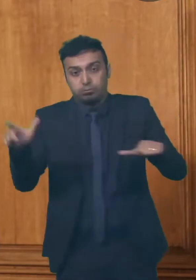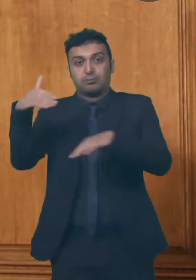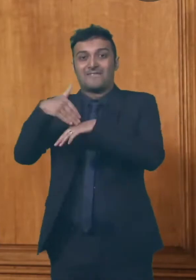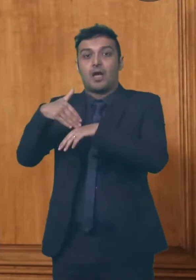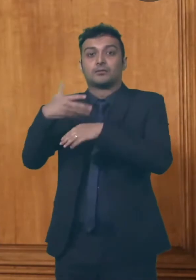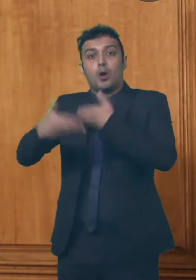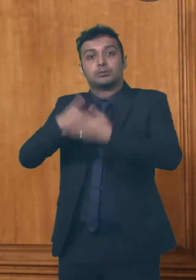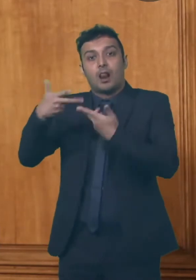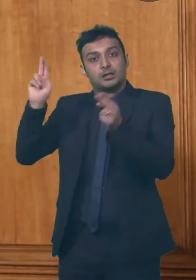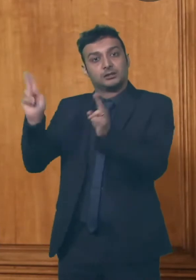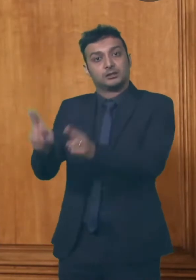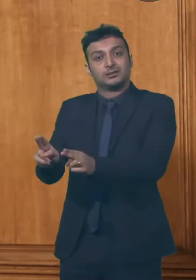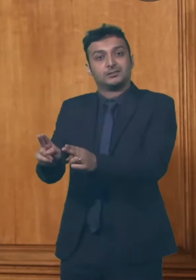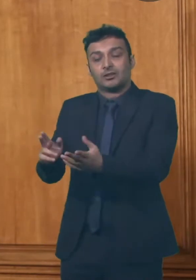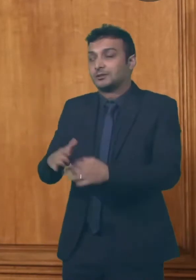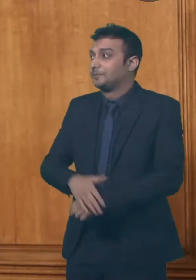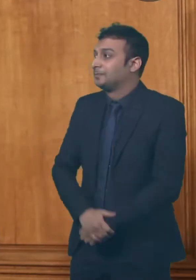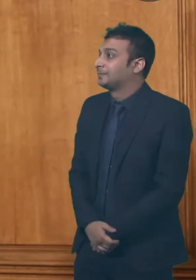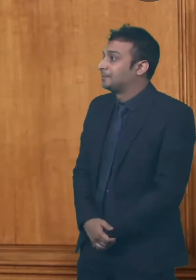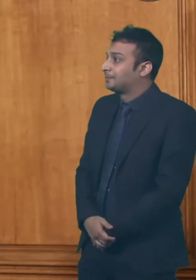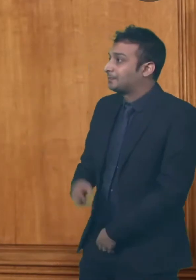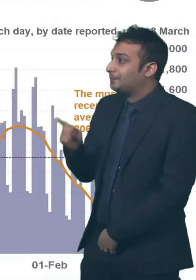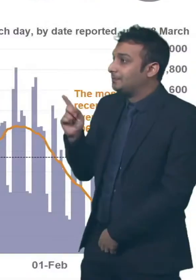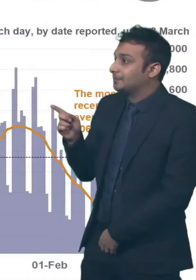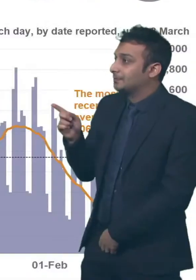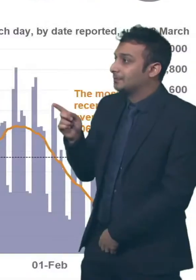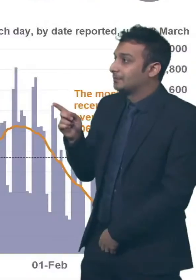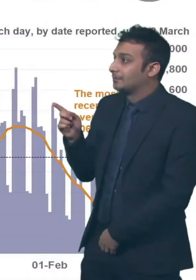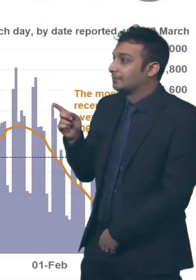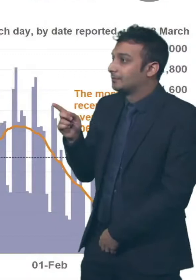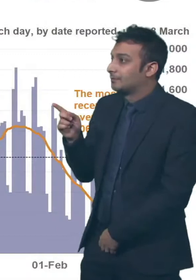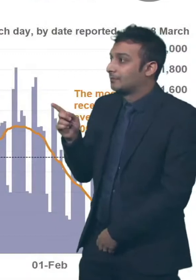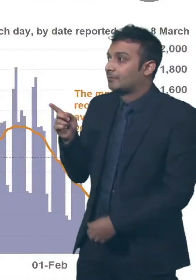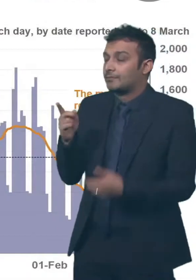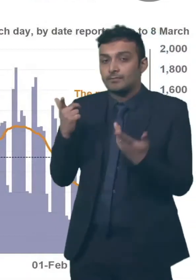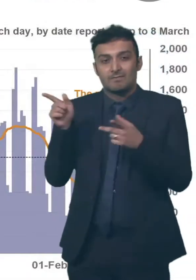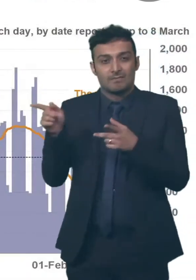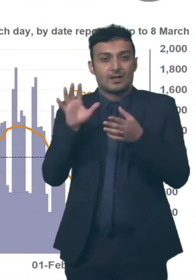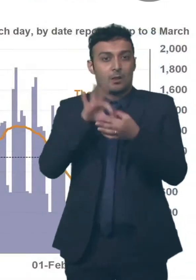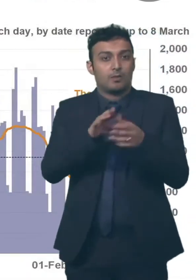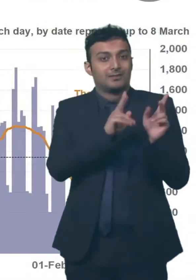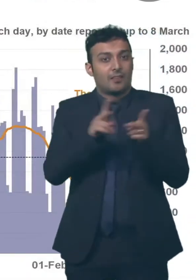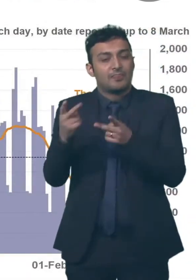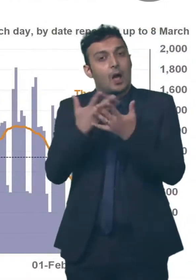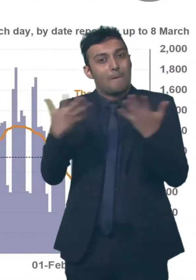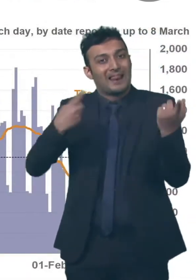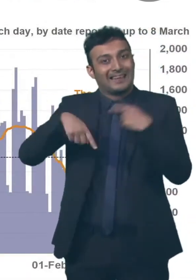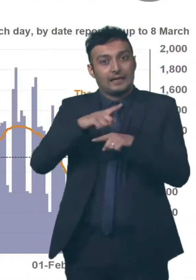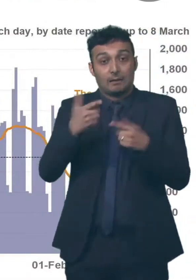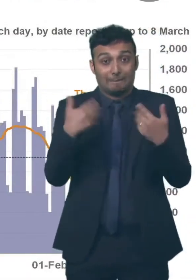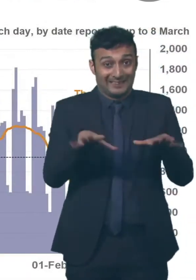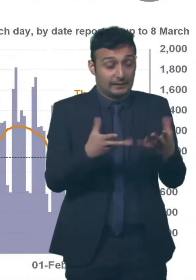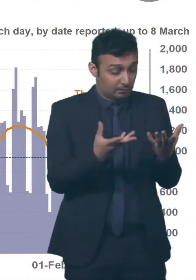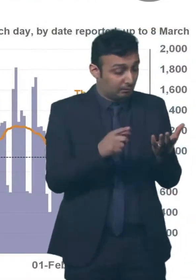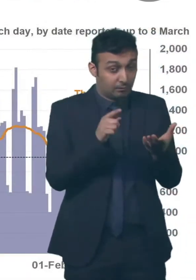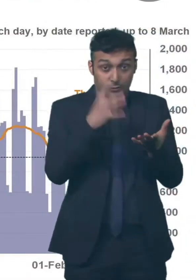have here shows the number of deaths, sadly, of people who had a positive test result and then died within 28 days of